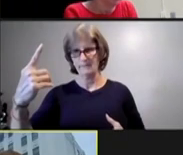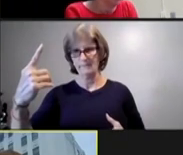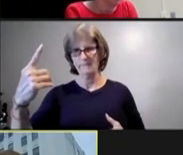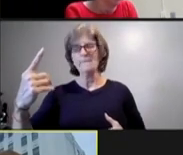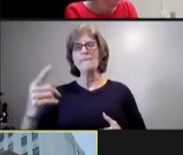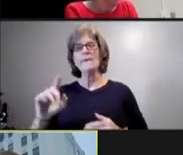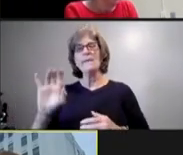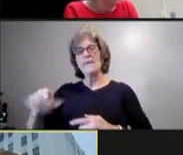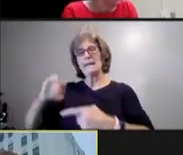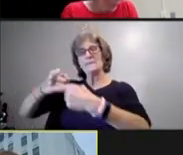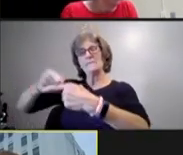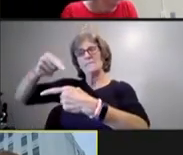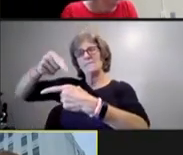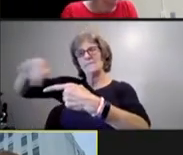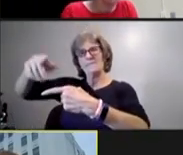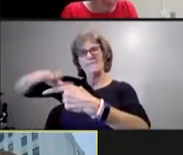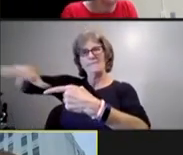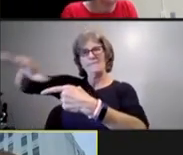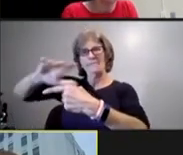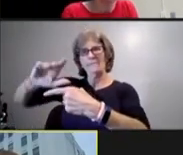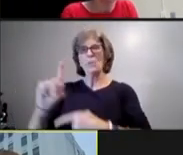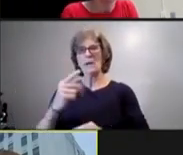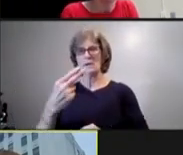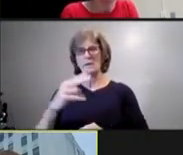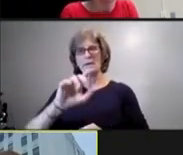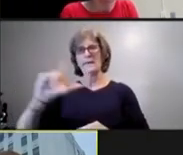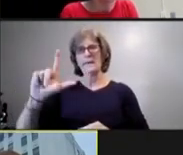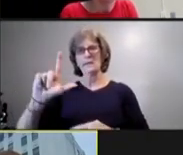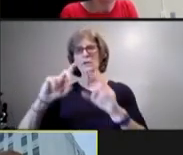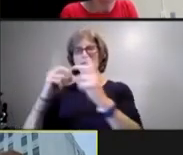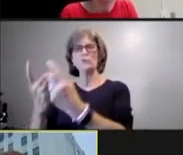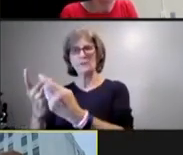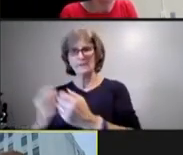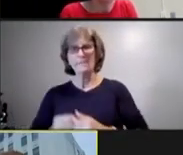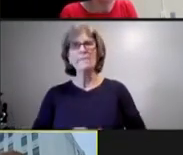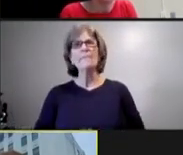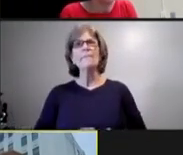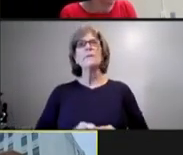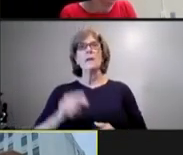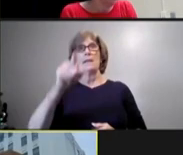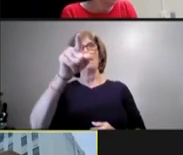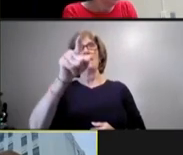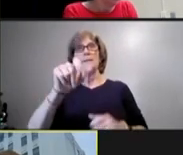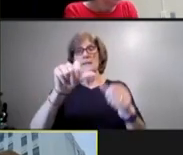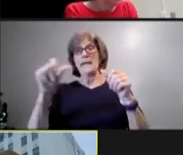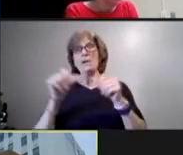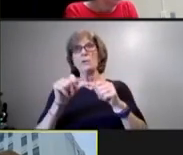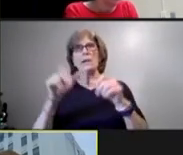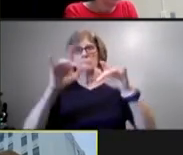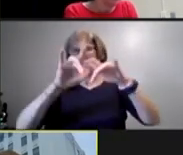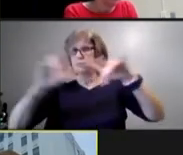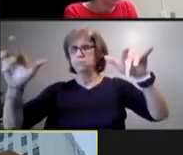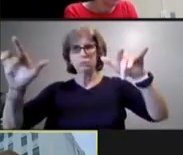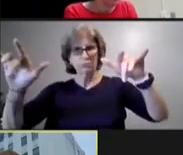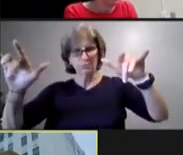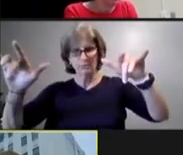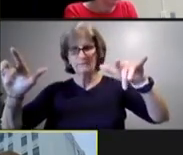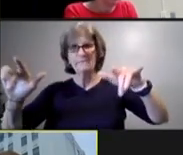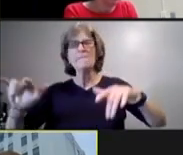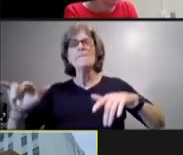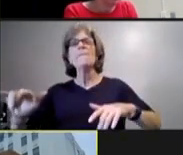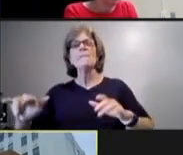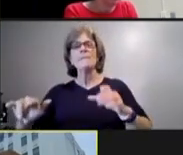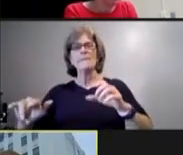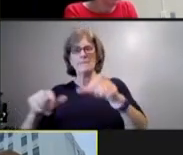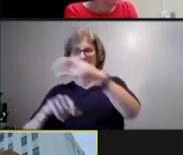Bedford Choice Neighborhoods Initiative in the Hill District. The site of development is currently vacant land and lies at the intersections